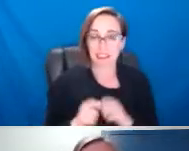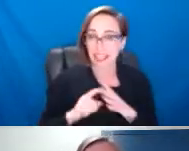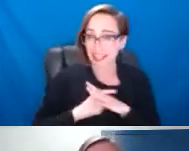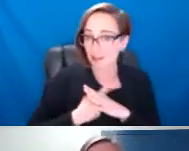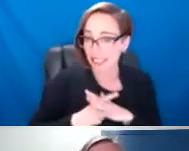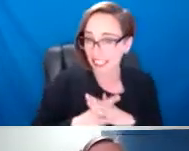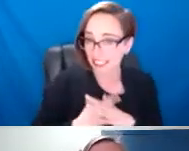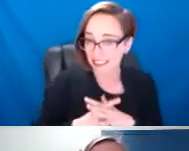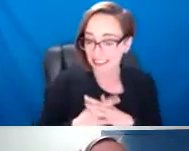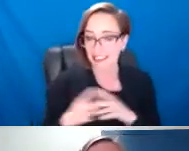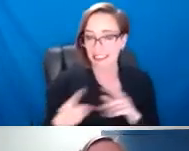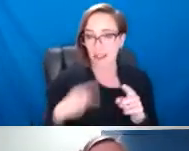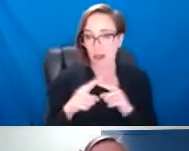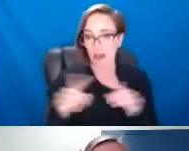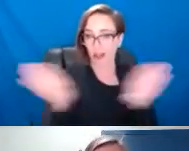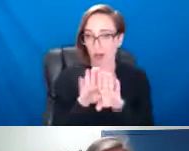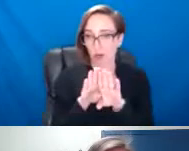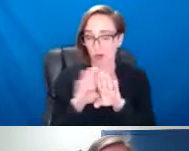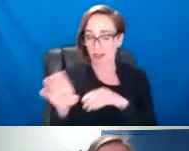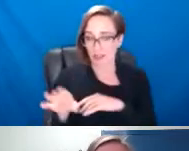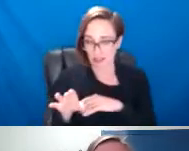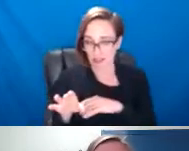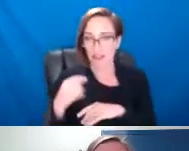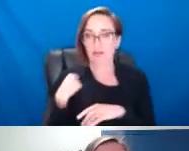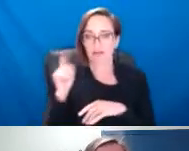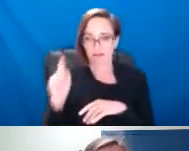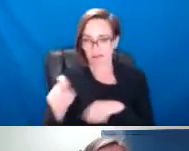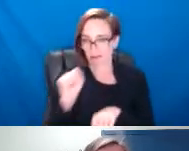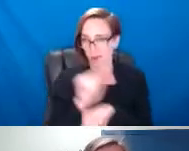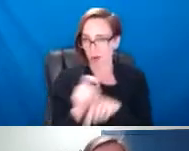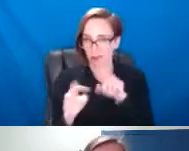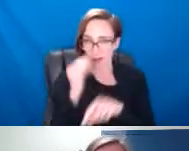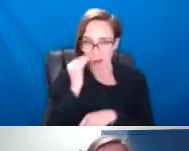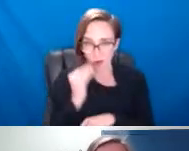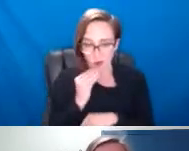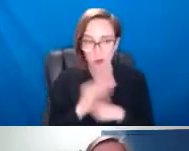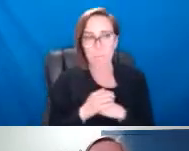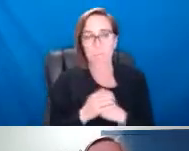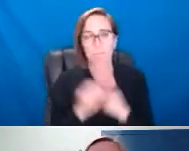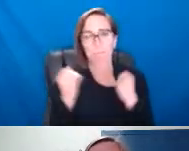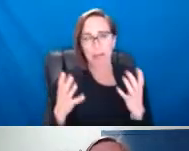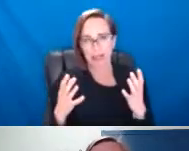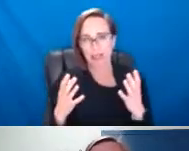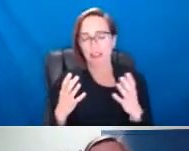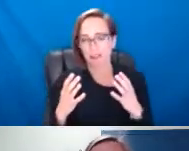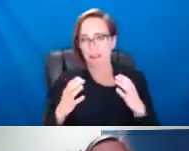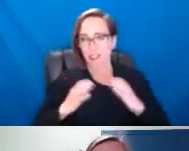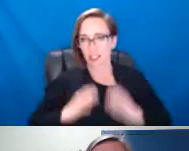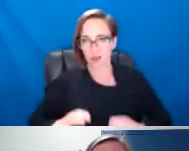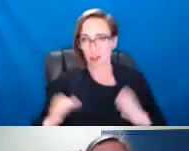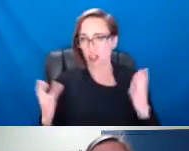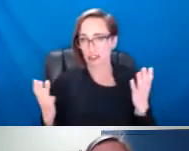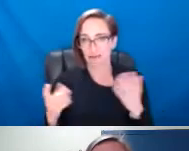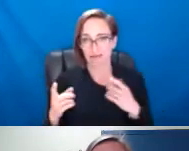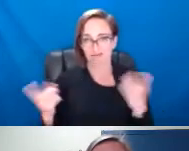were shut down, we had to work from home, and a lot of our consumers were not being